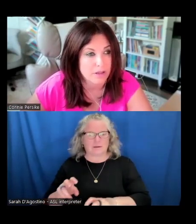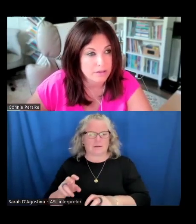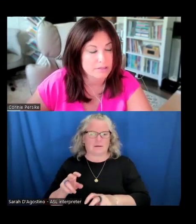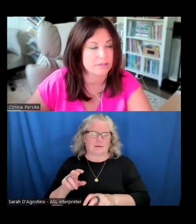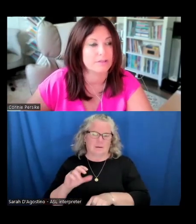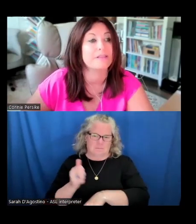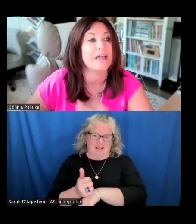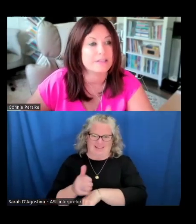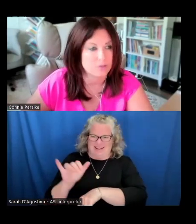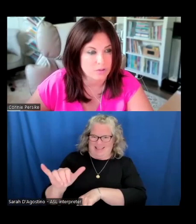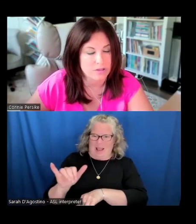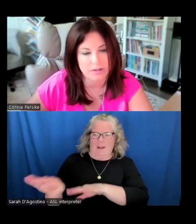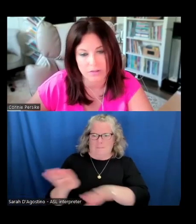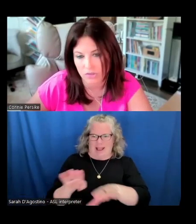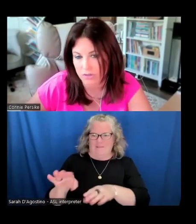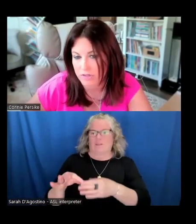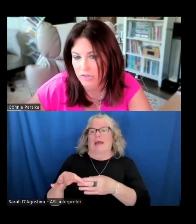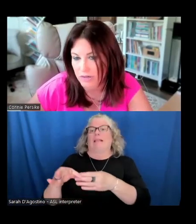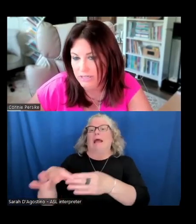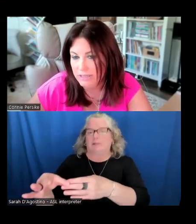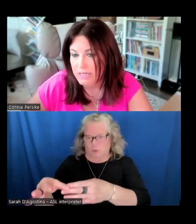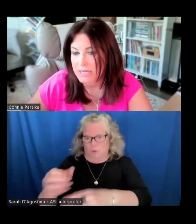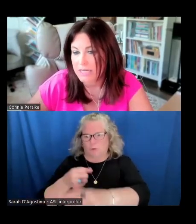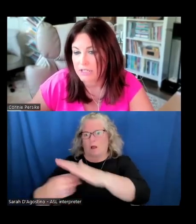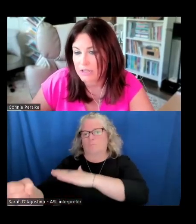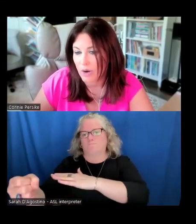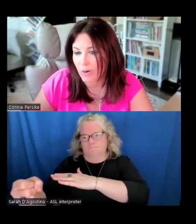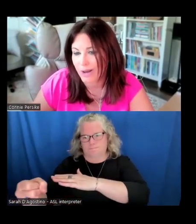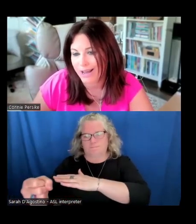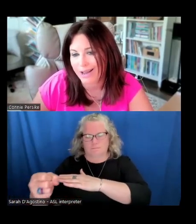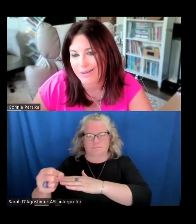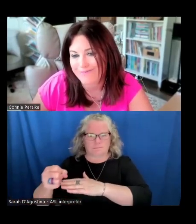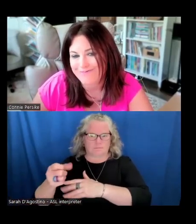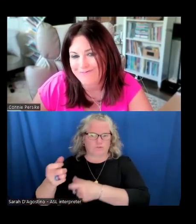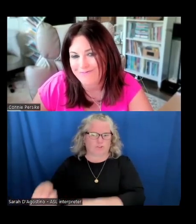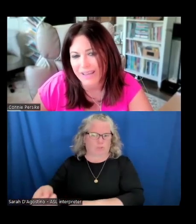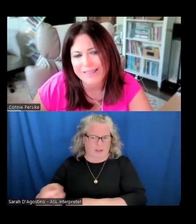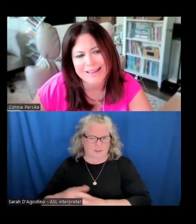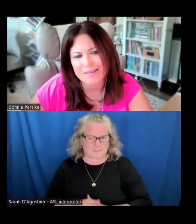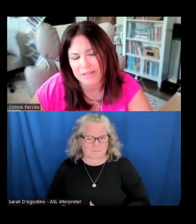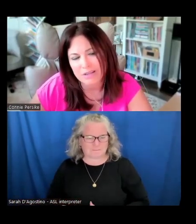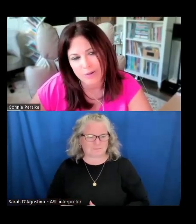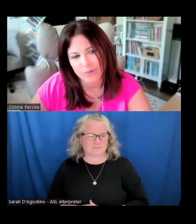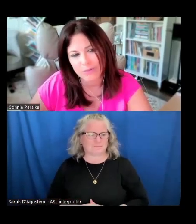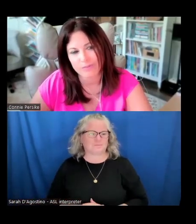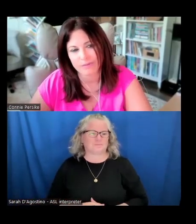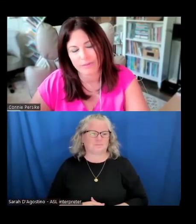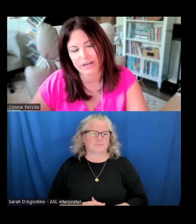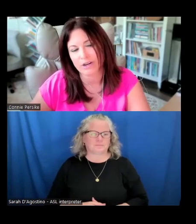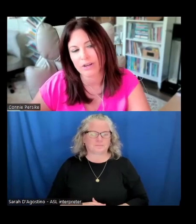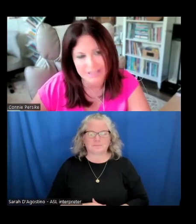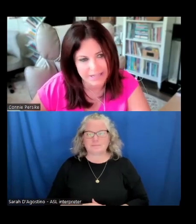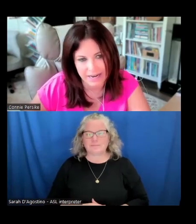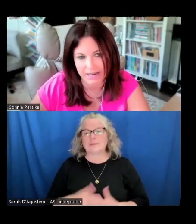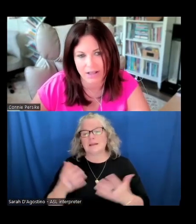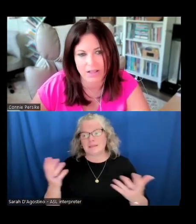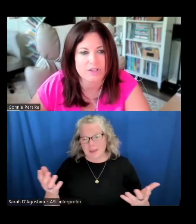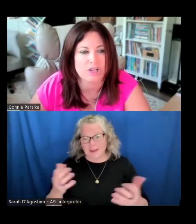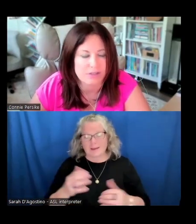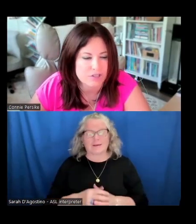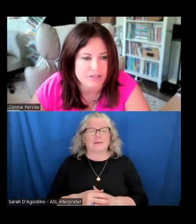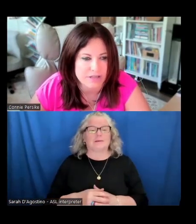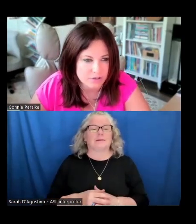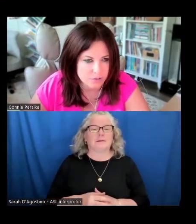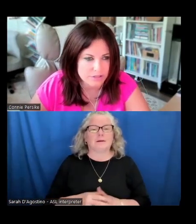behavior that led to the seclusion and restraint. So, and then, we heard today all